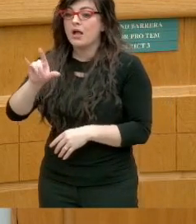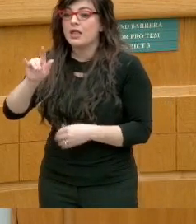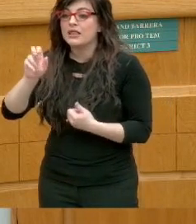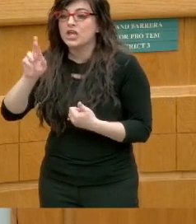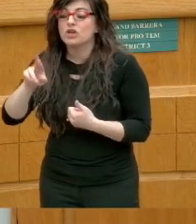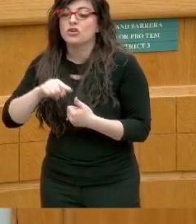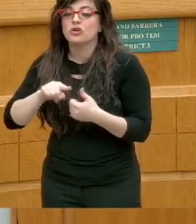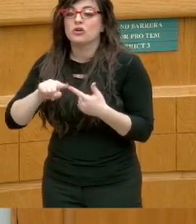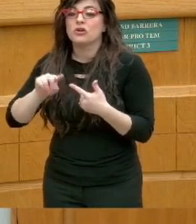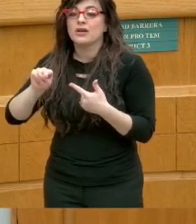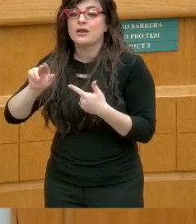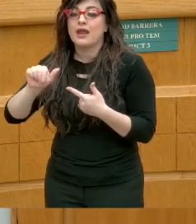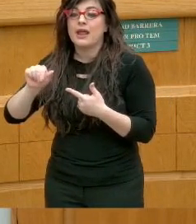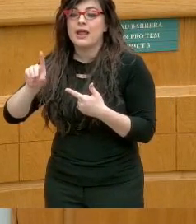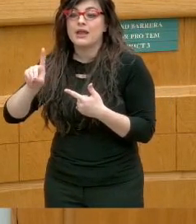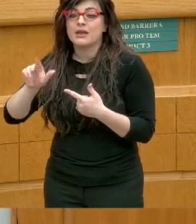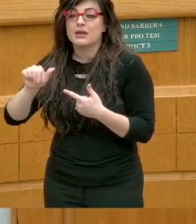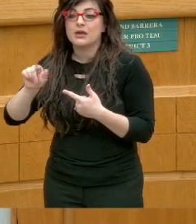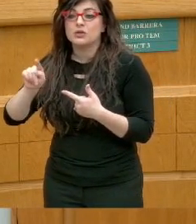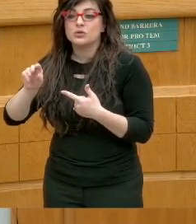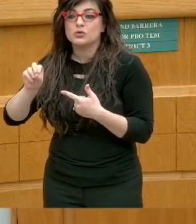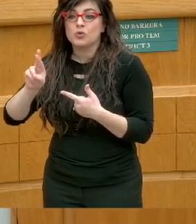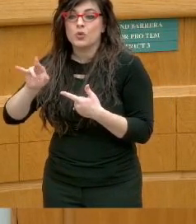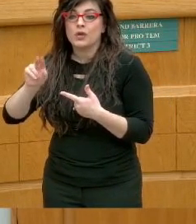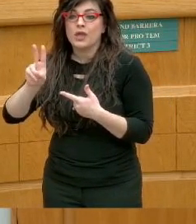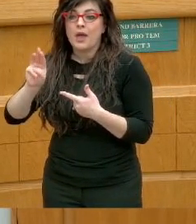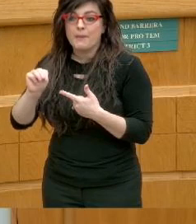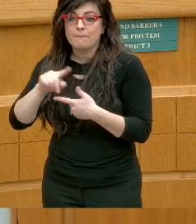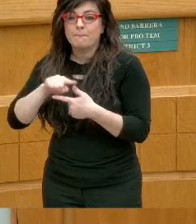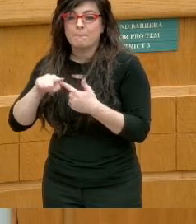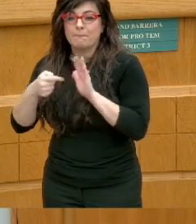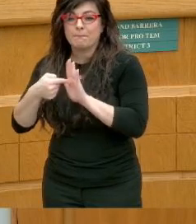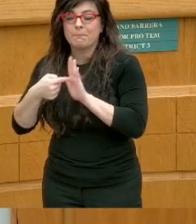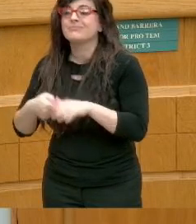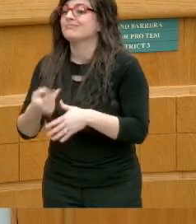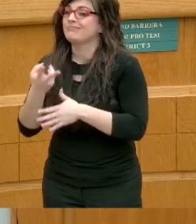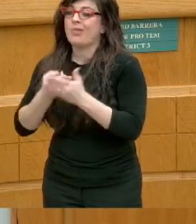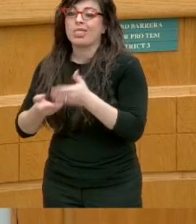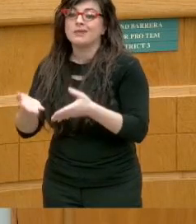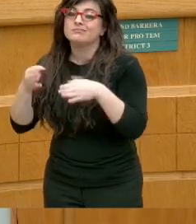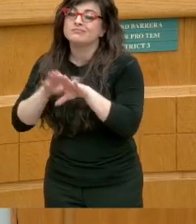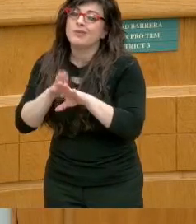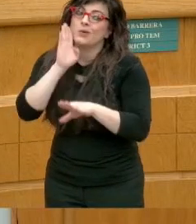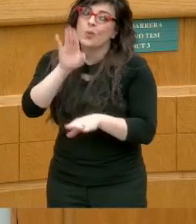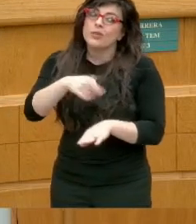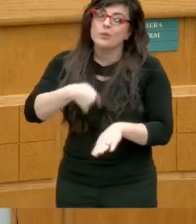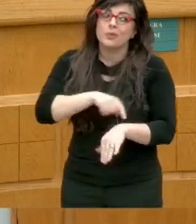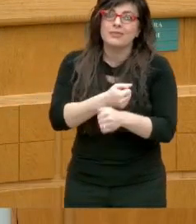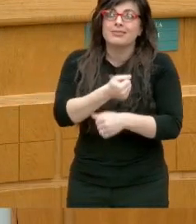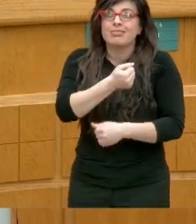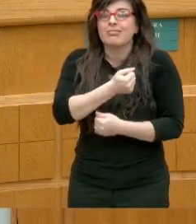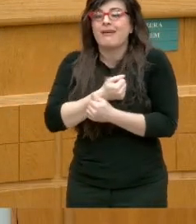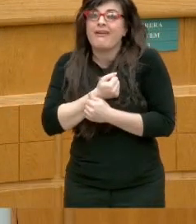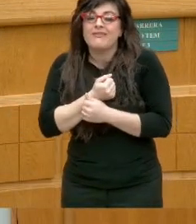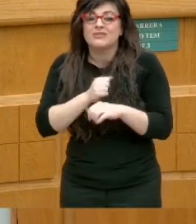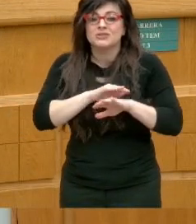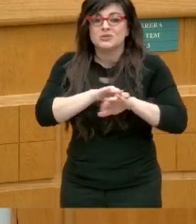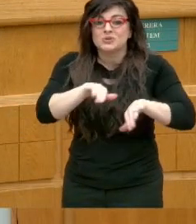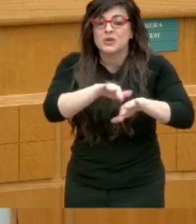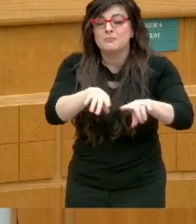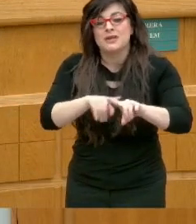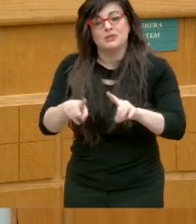natatorium, those will remain closed. So I want to make sure those that love to swim know that, so they're not wasting their time driving out to those